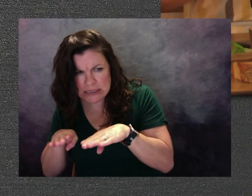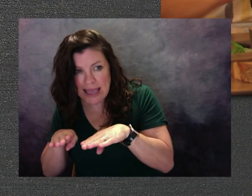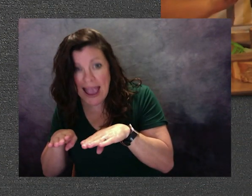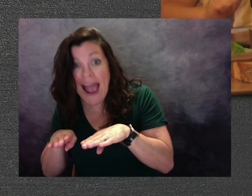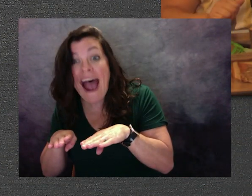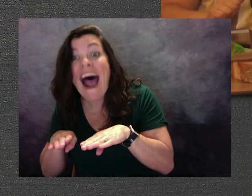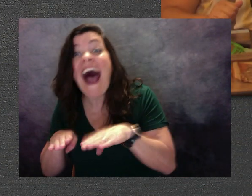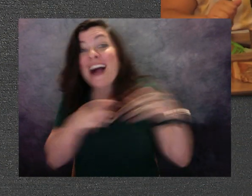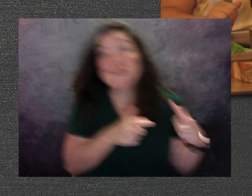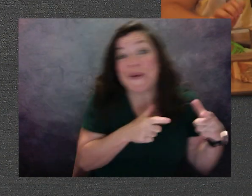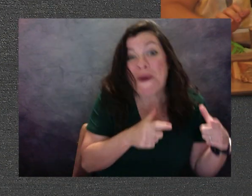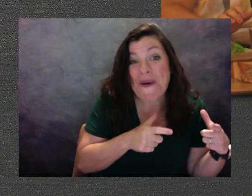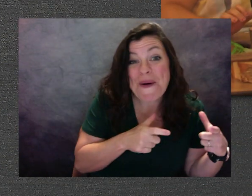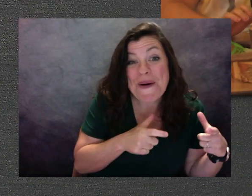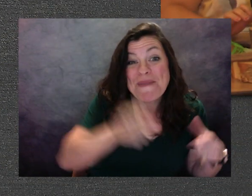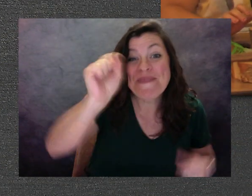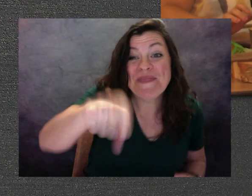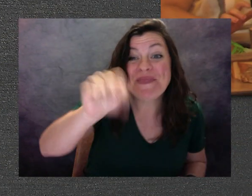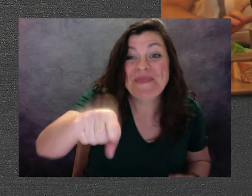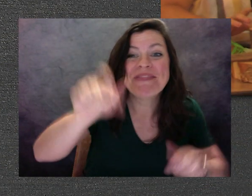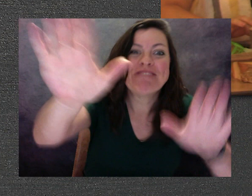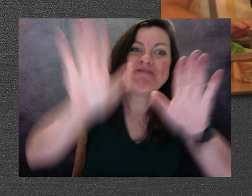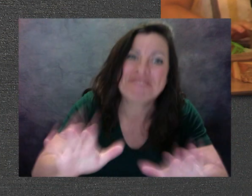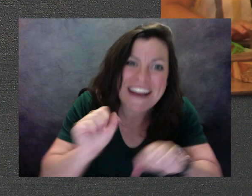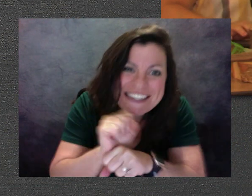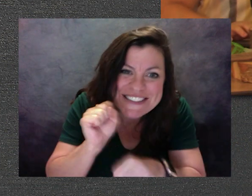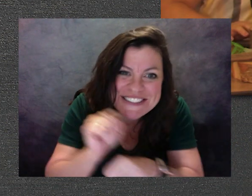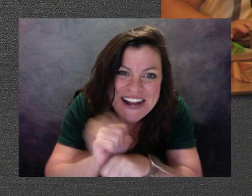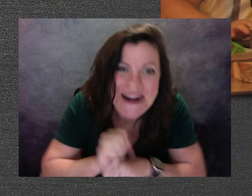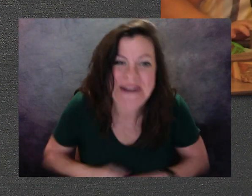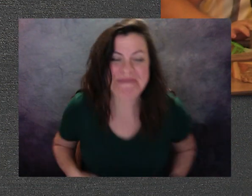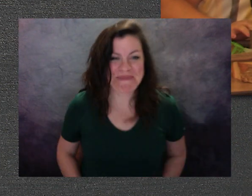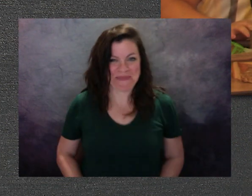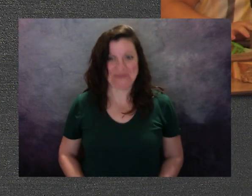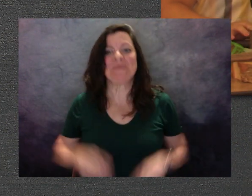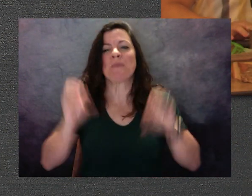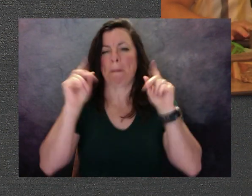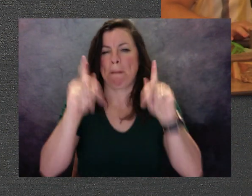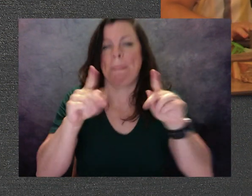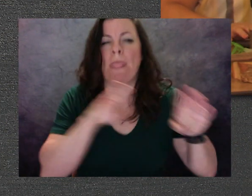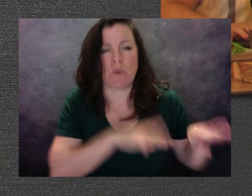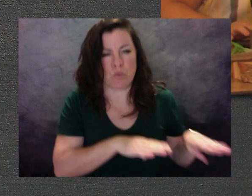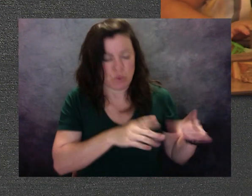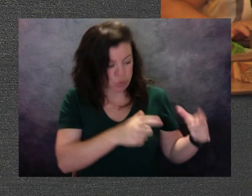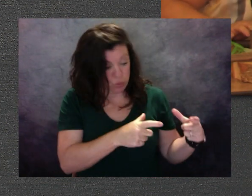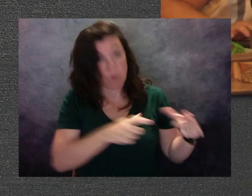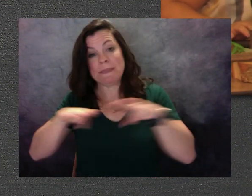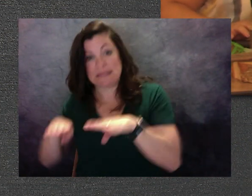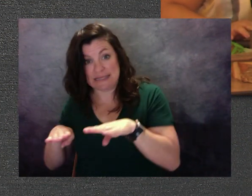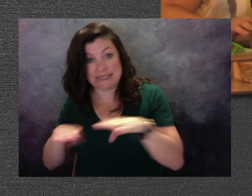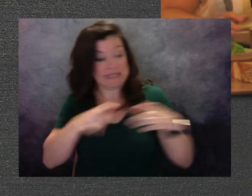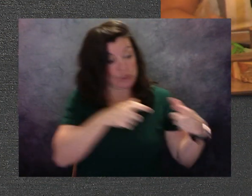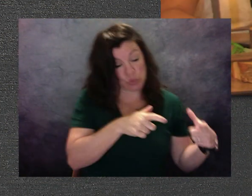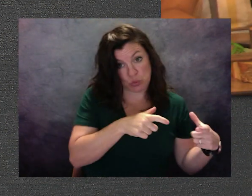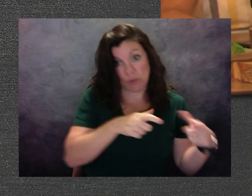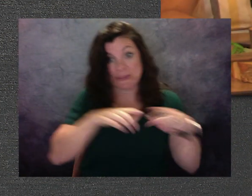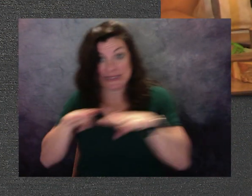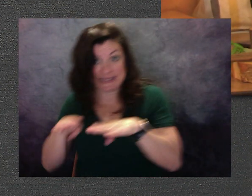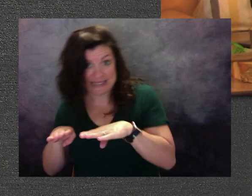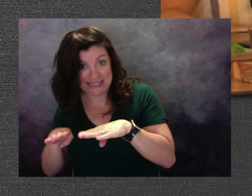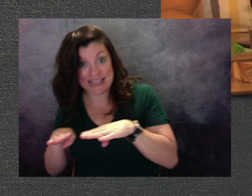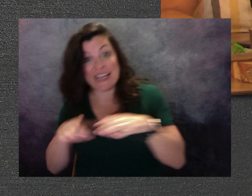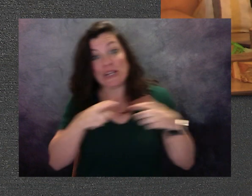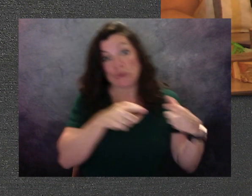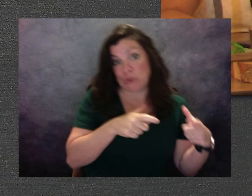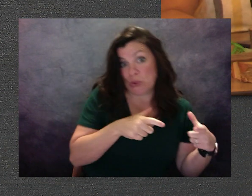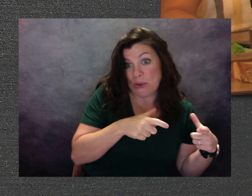go! Tube, ski, tube, ski, tube, ski, tube. You